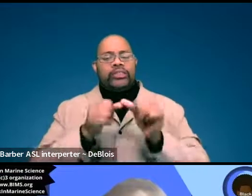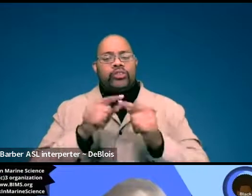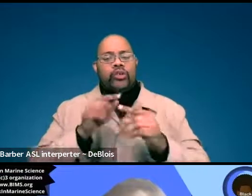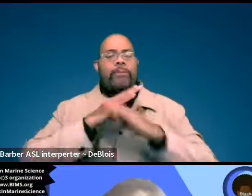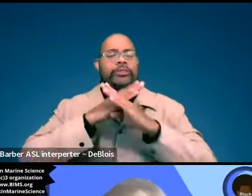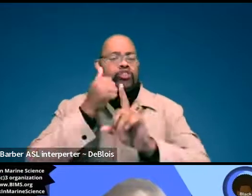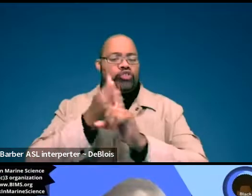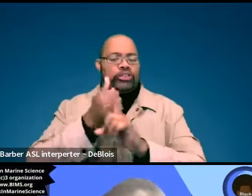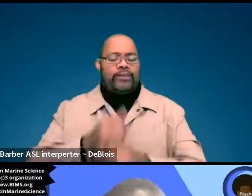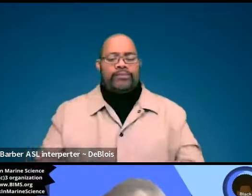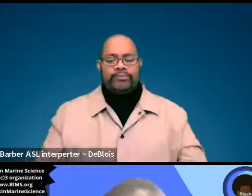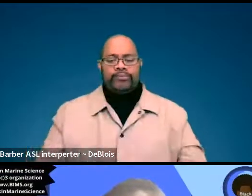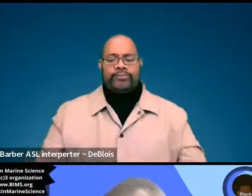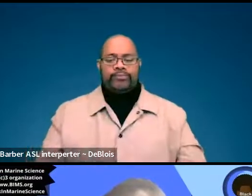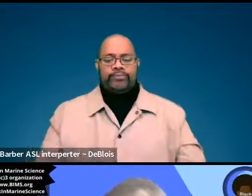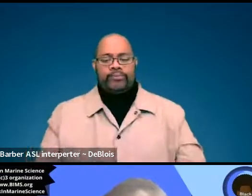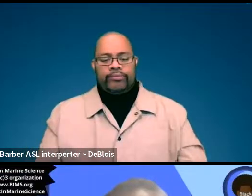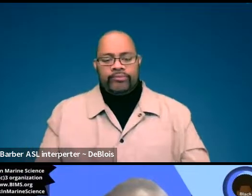protect yourself in a way.